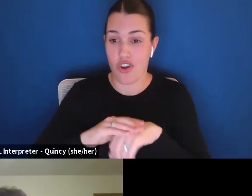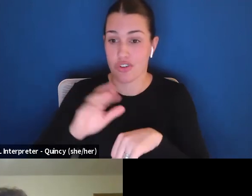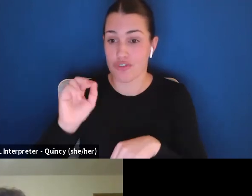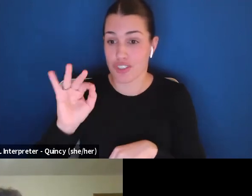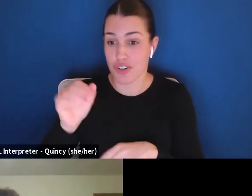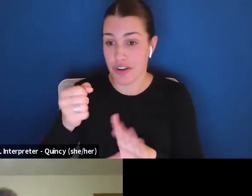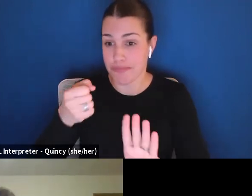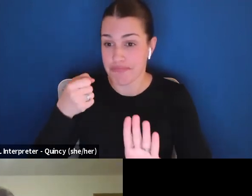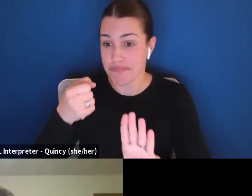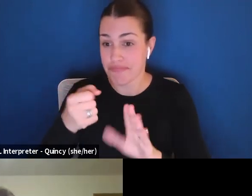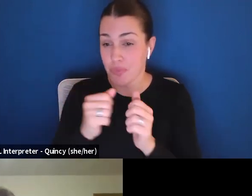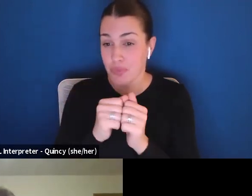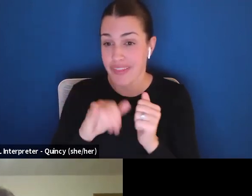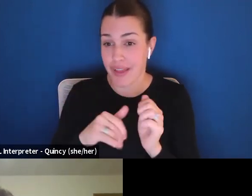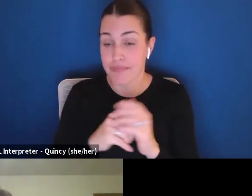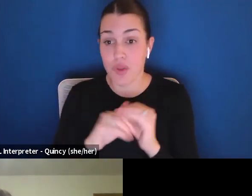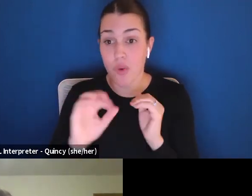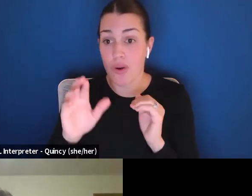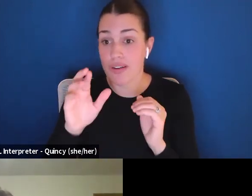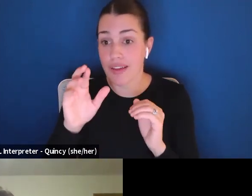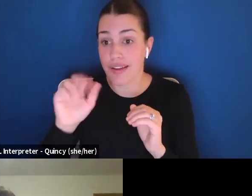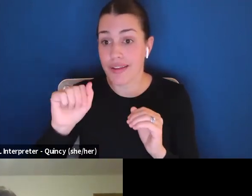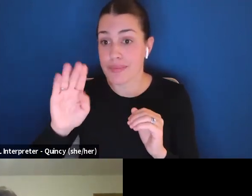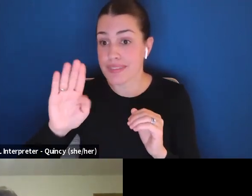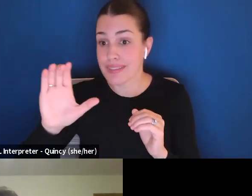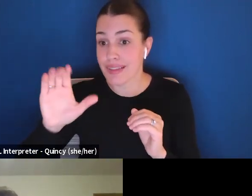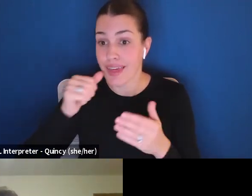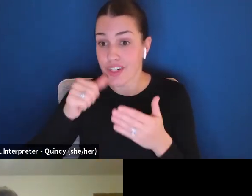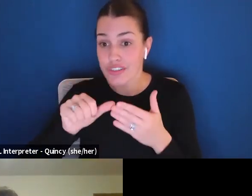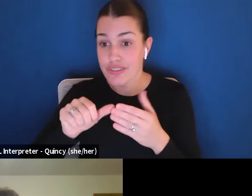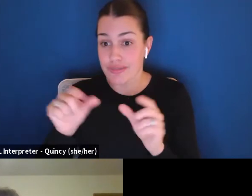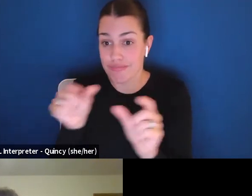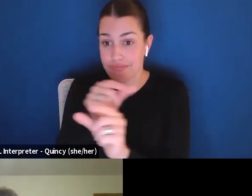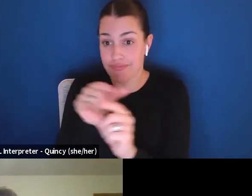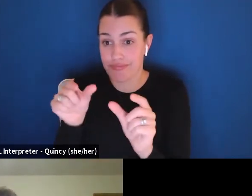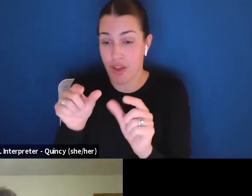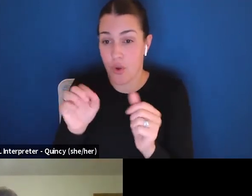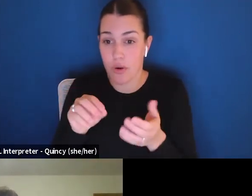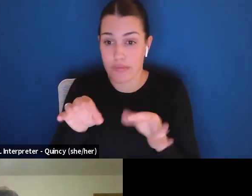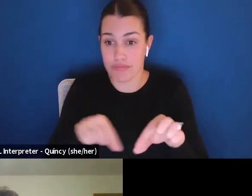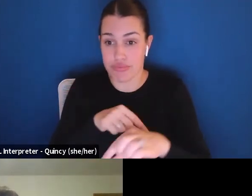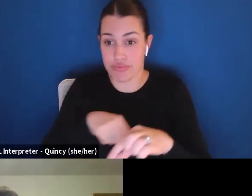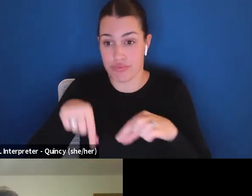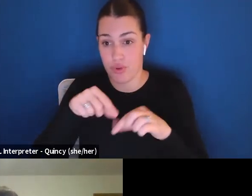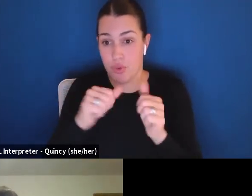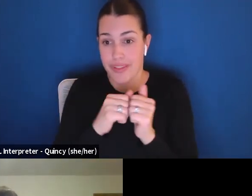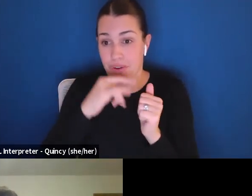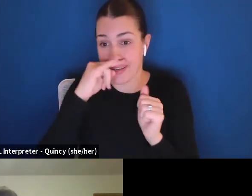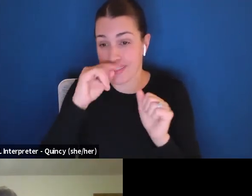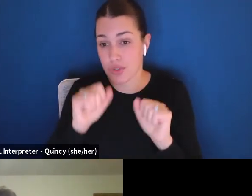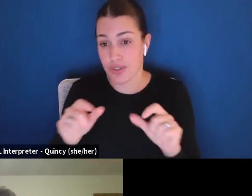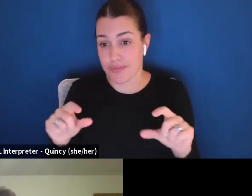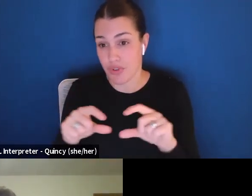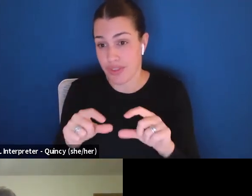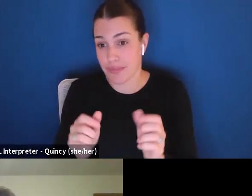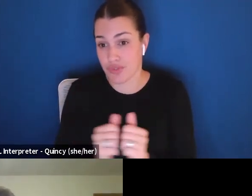have like alphabet letters that you use with your kids. You could journal with those. You could put together those letters